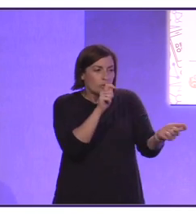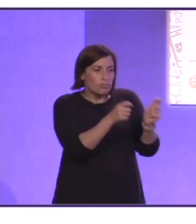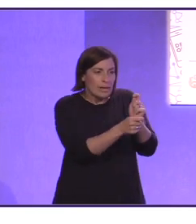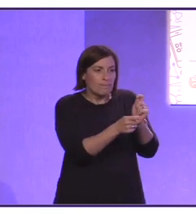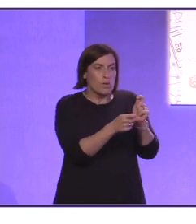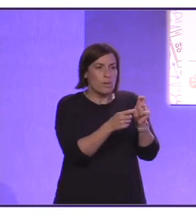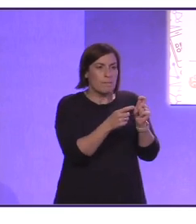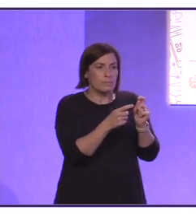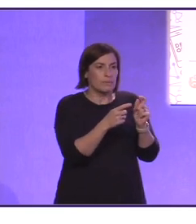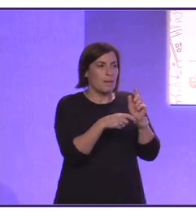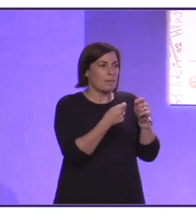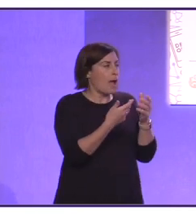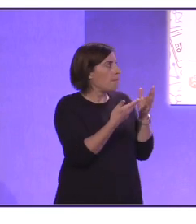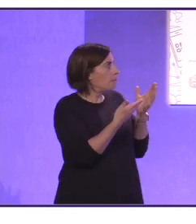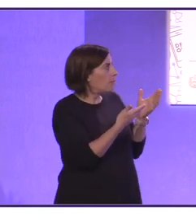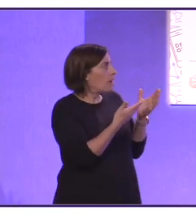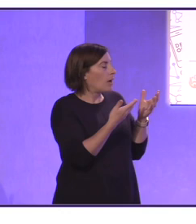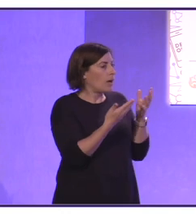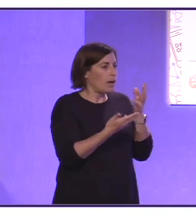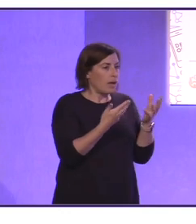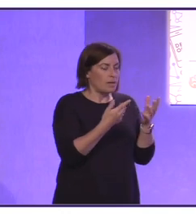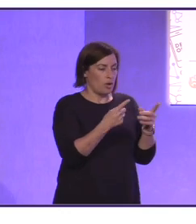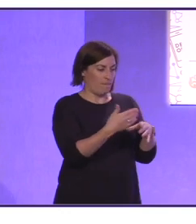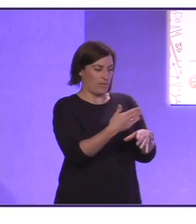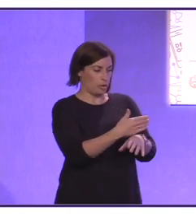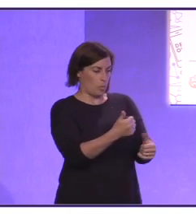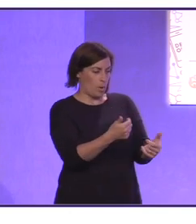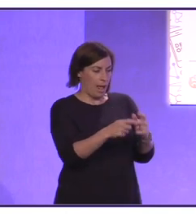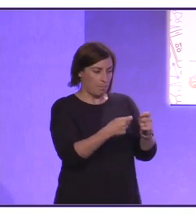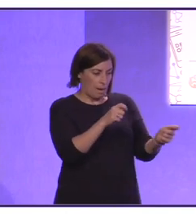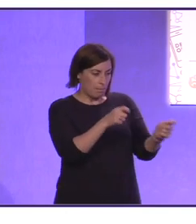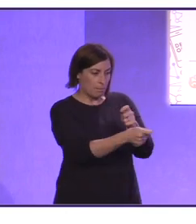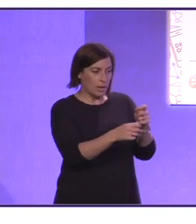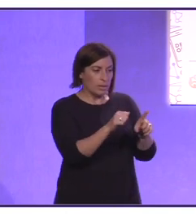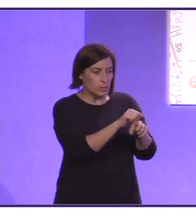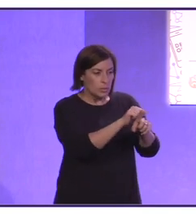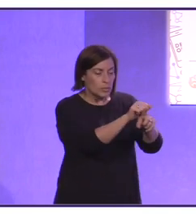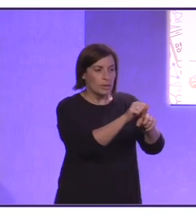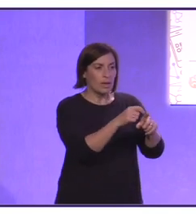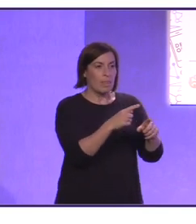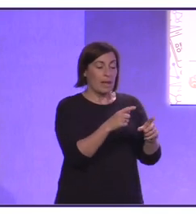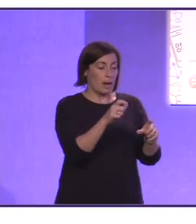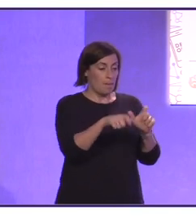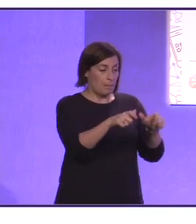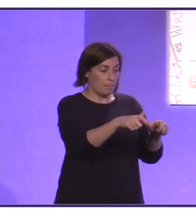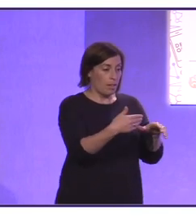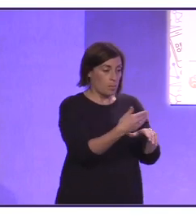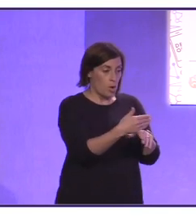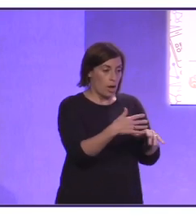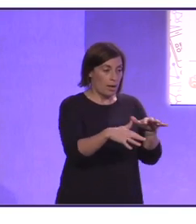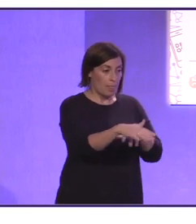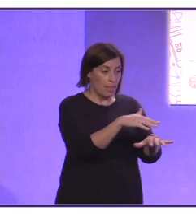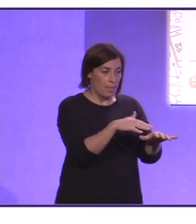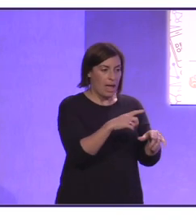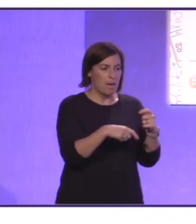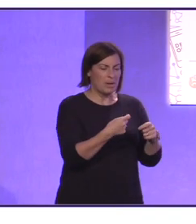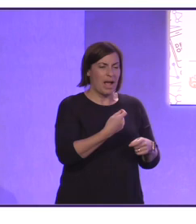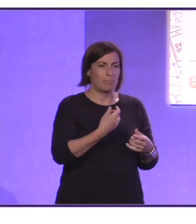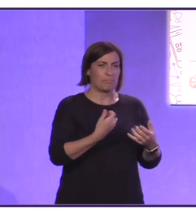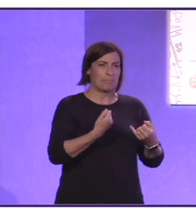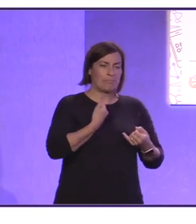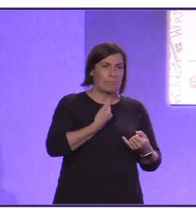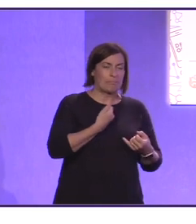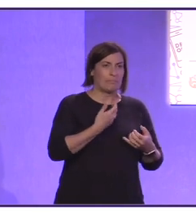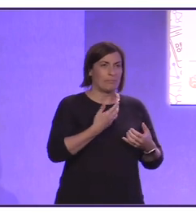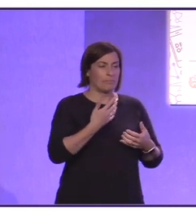glib, not functioning very well environment into one that actually isn't harming the people who are in it. Hercules here in the middle, played of